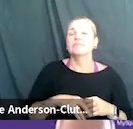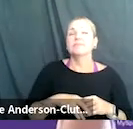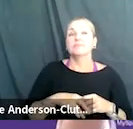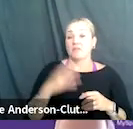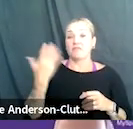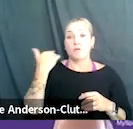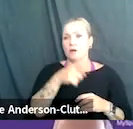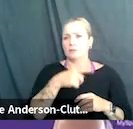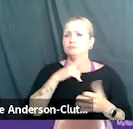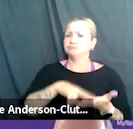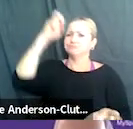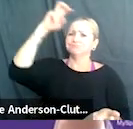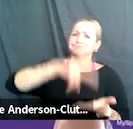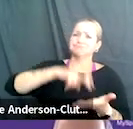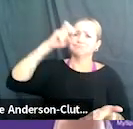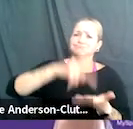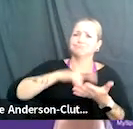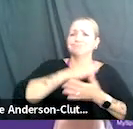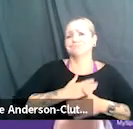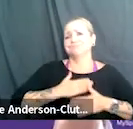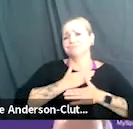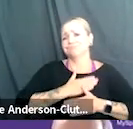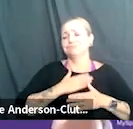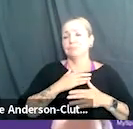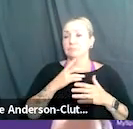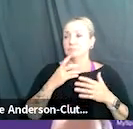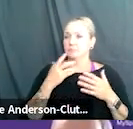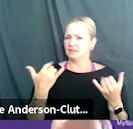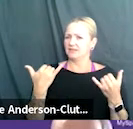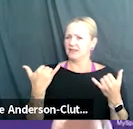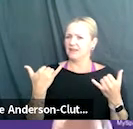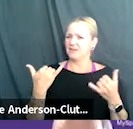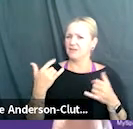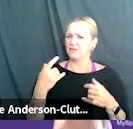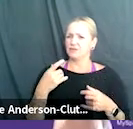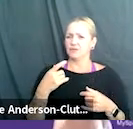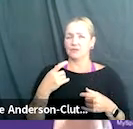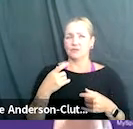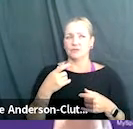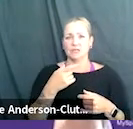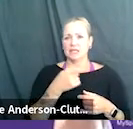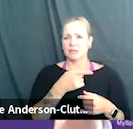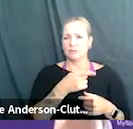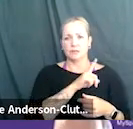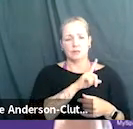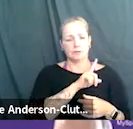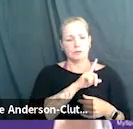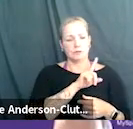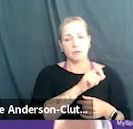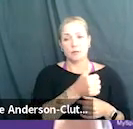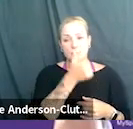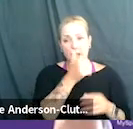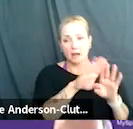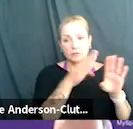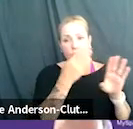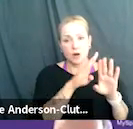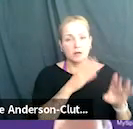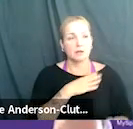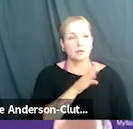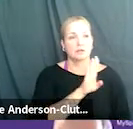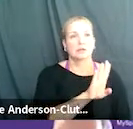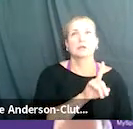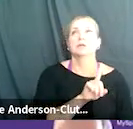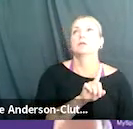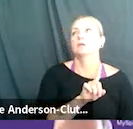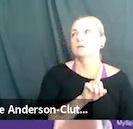parents described it, to do it. And if he wasn't told, if nobody paid attention to him, or if somebody didn't say anything, he would keep pointing to what he wanted to do.